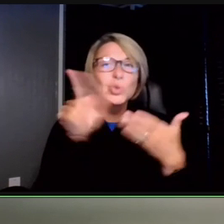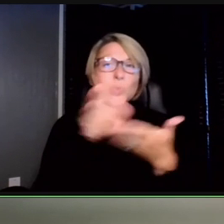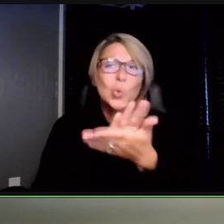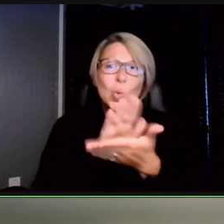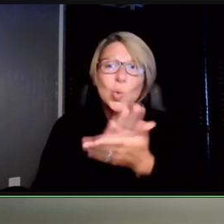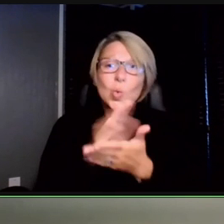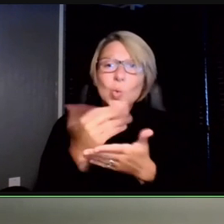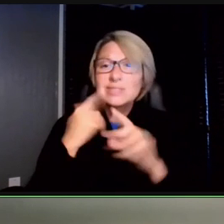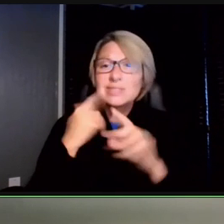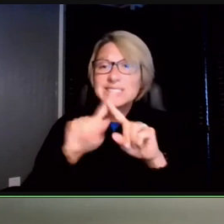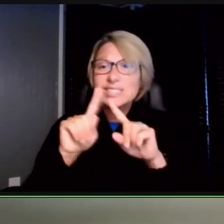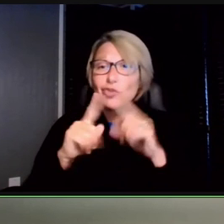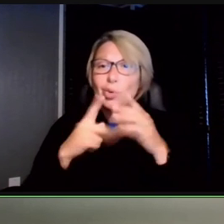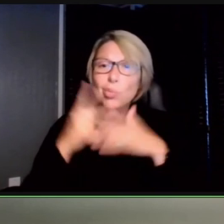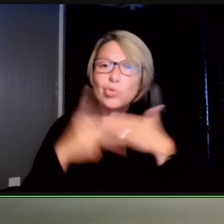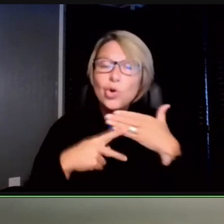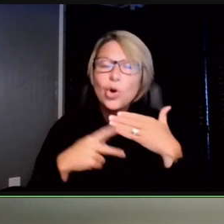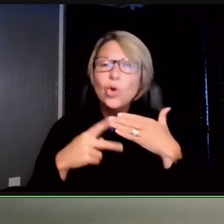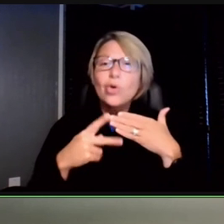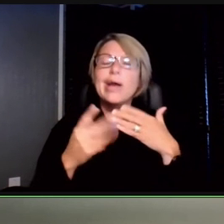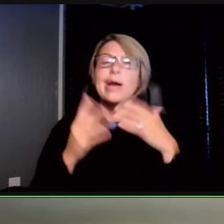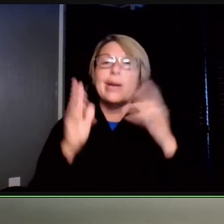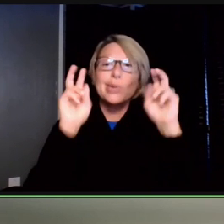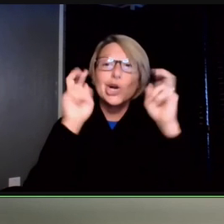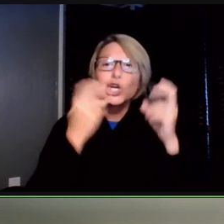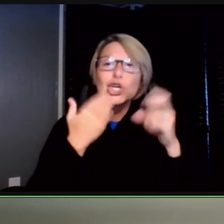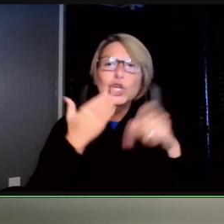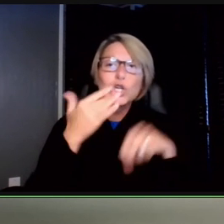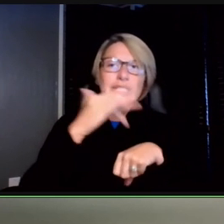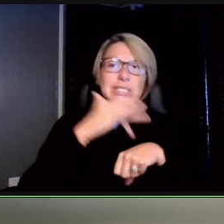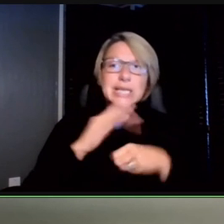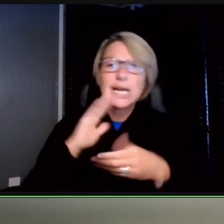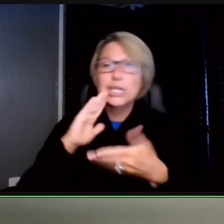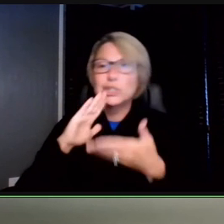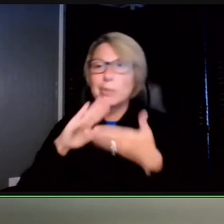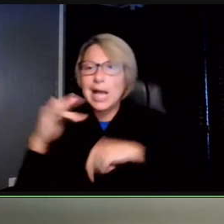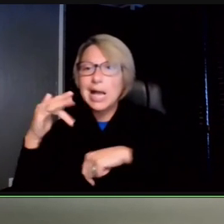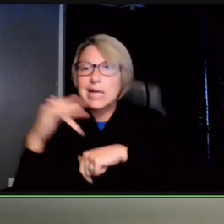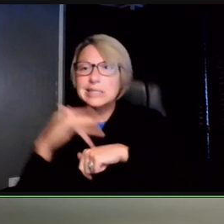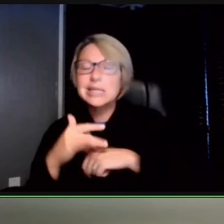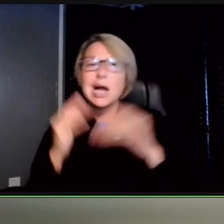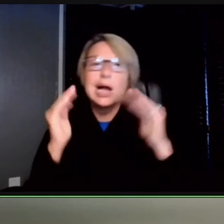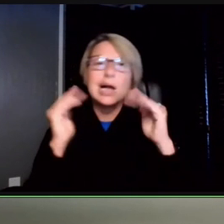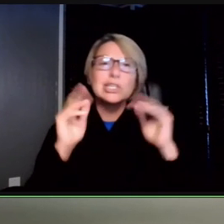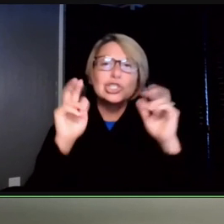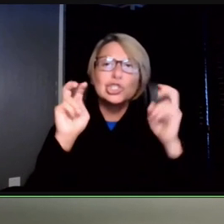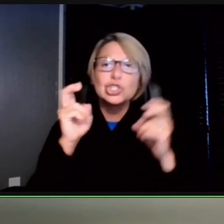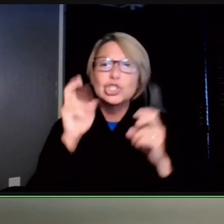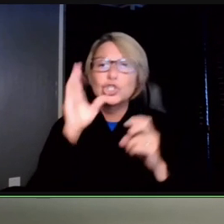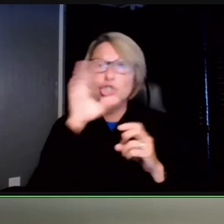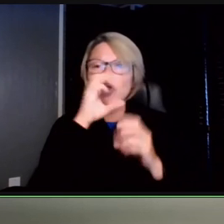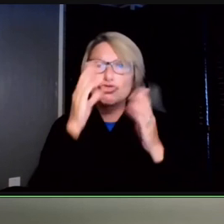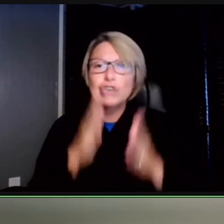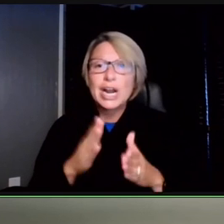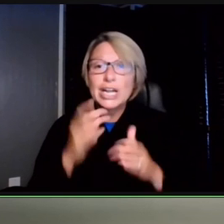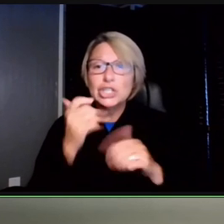There is Good Touch, Bad Touch. There is Stranger Danger. There's Rings of